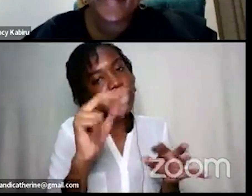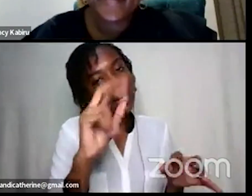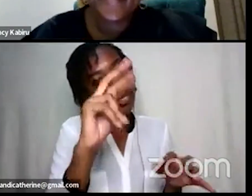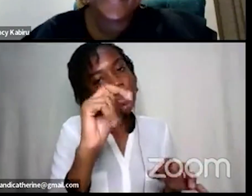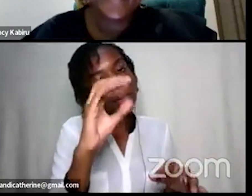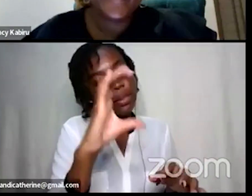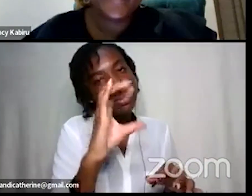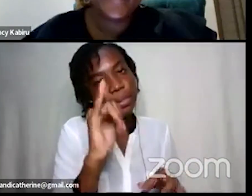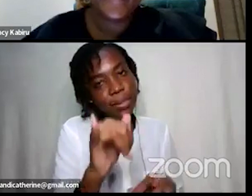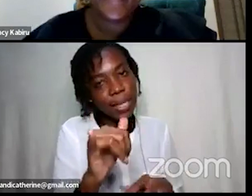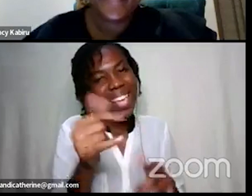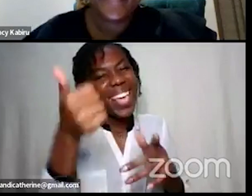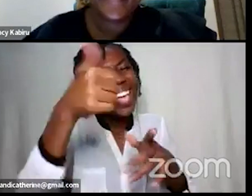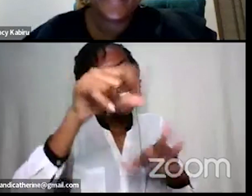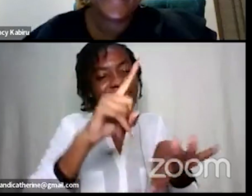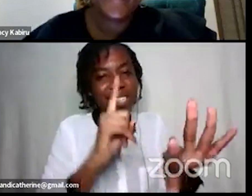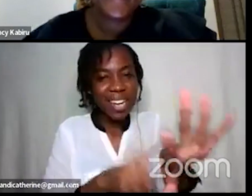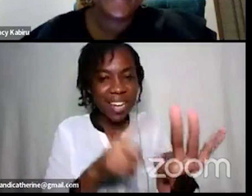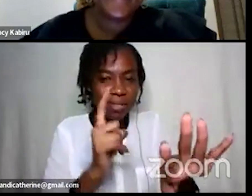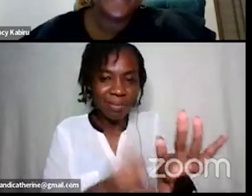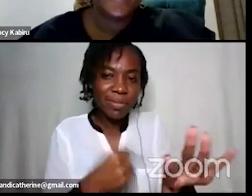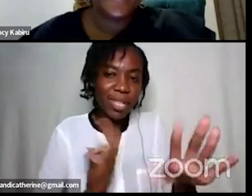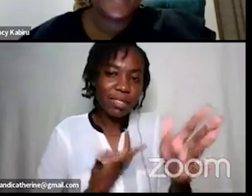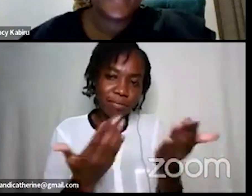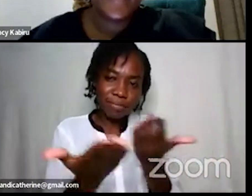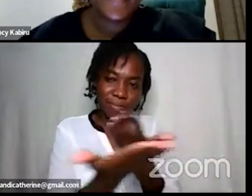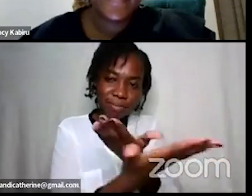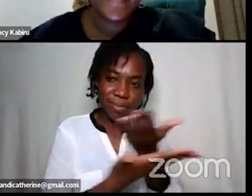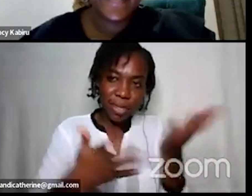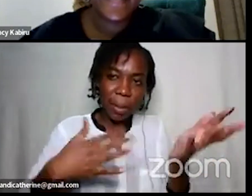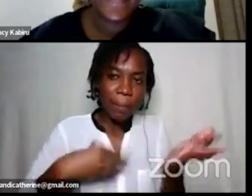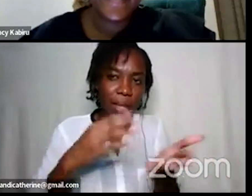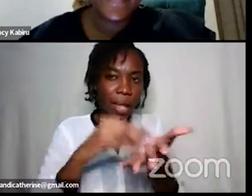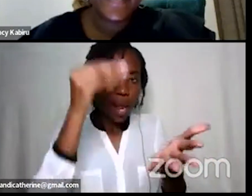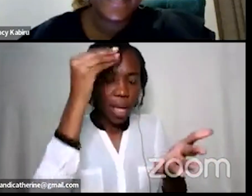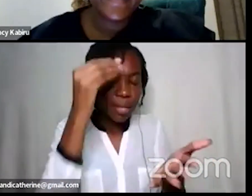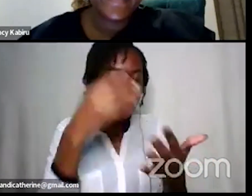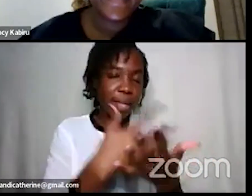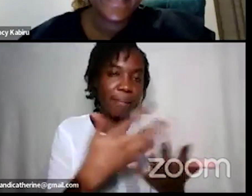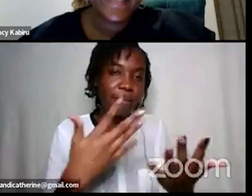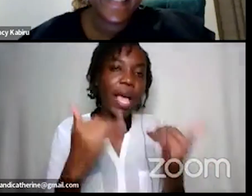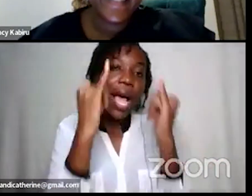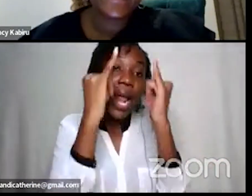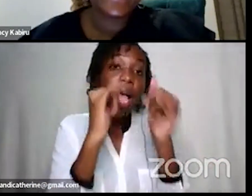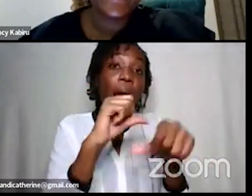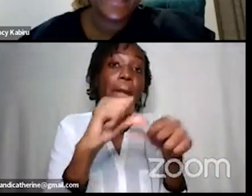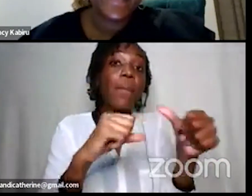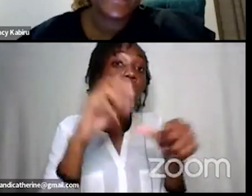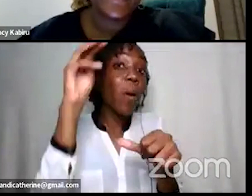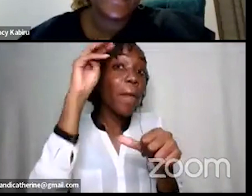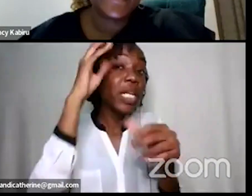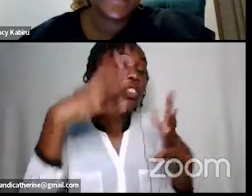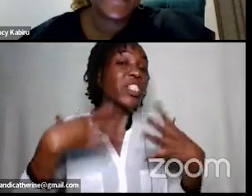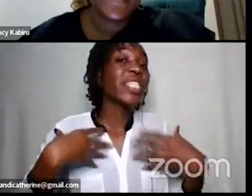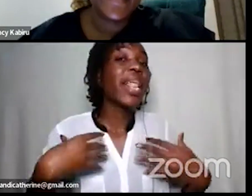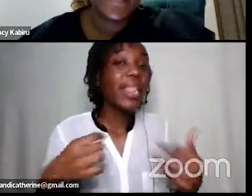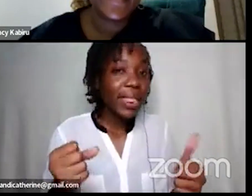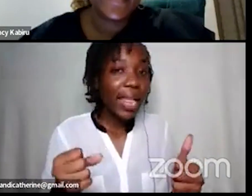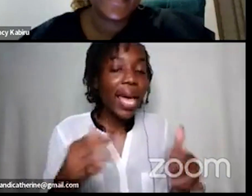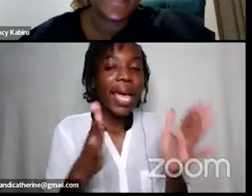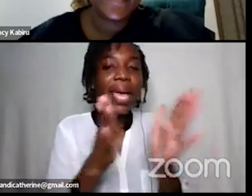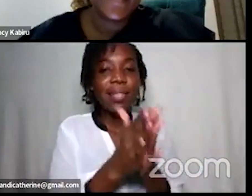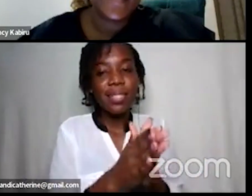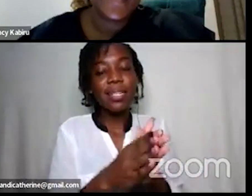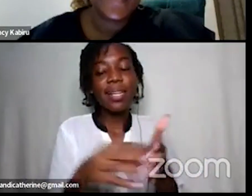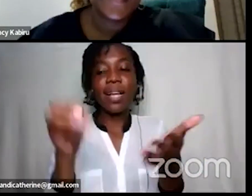every time we interact, I get to learn something new about mental health. I also get to understand,